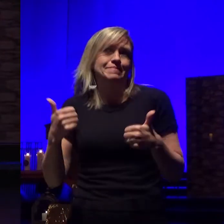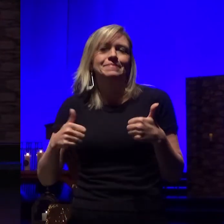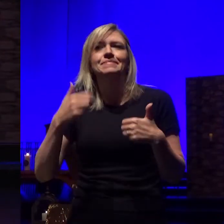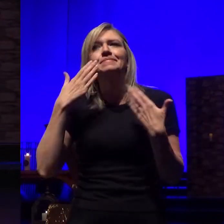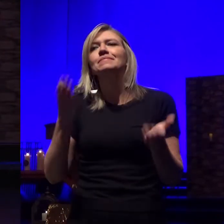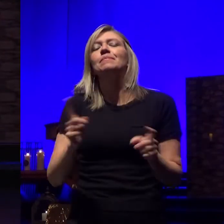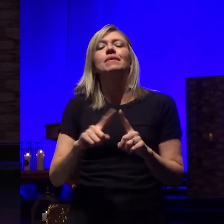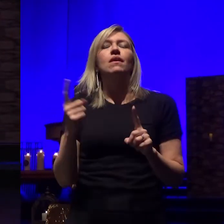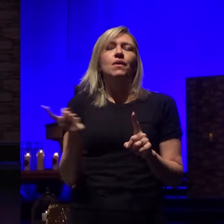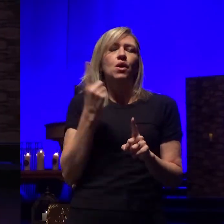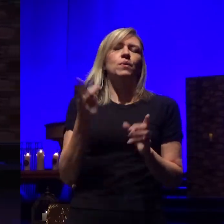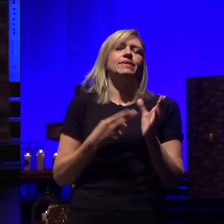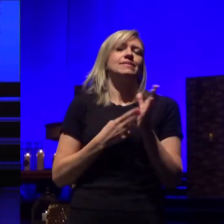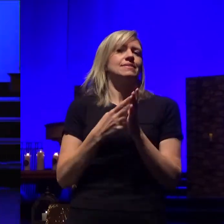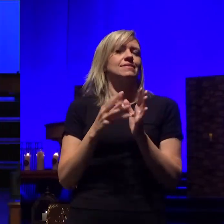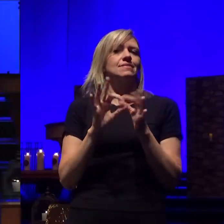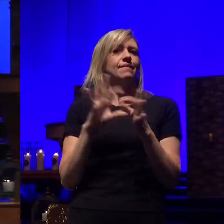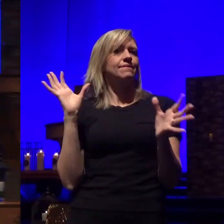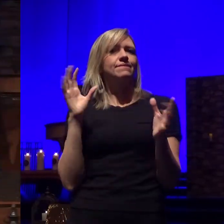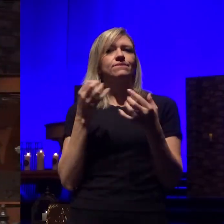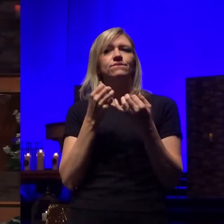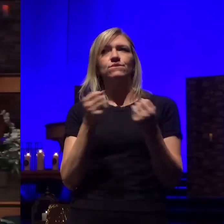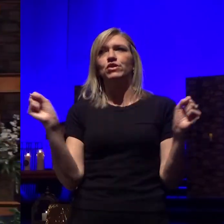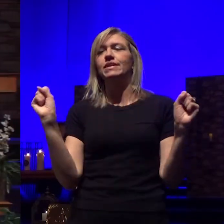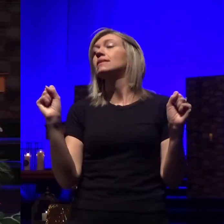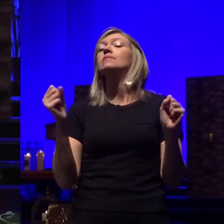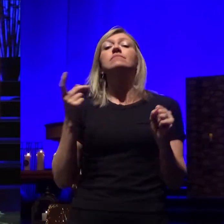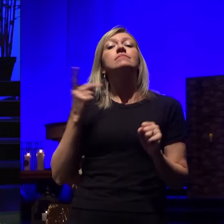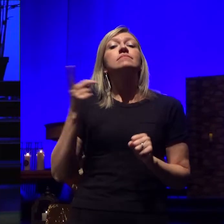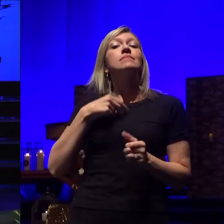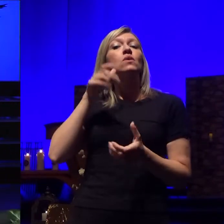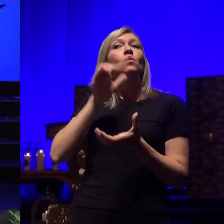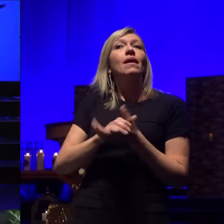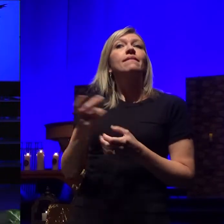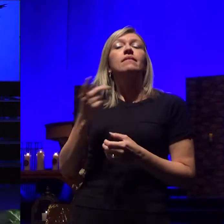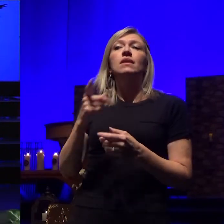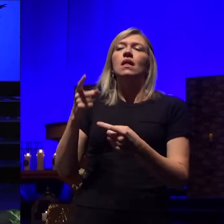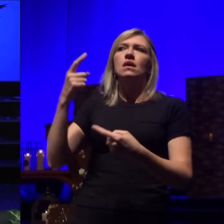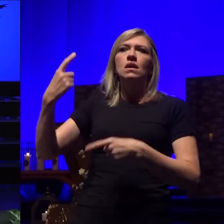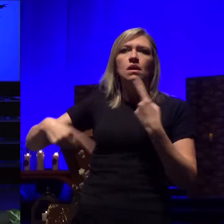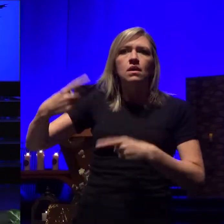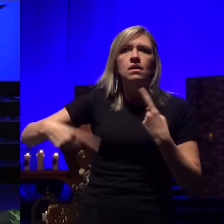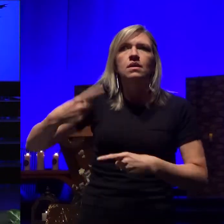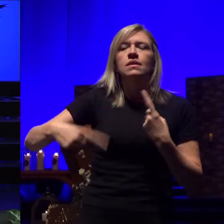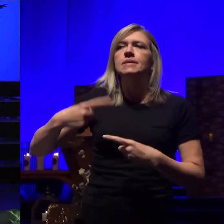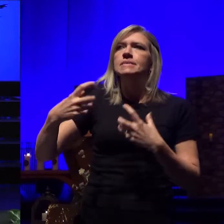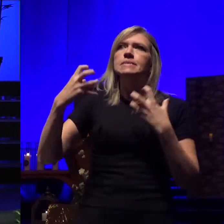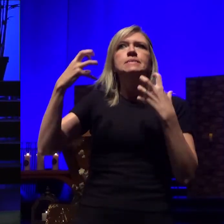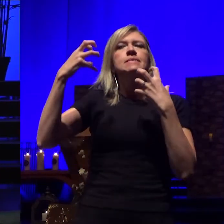free. When my wife and I are at wit's end with one another, arguing about something that we know we'll forget about